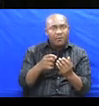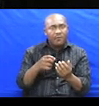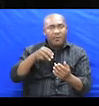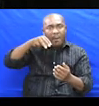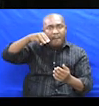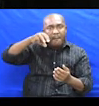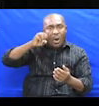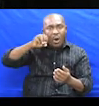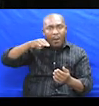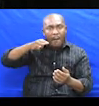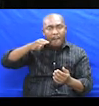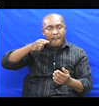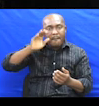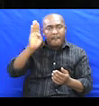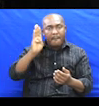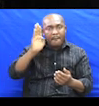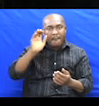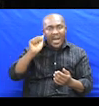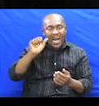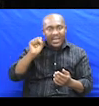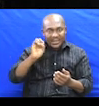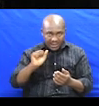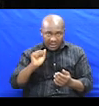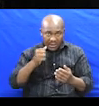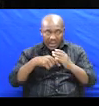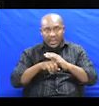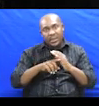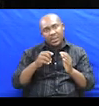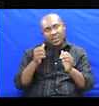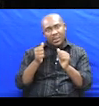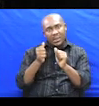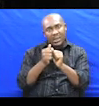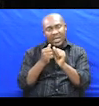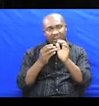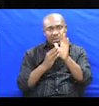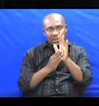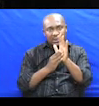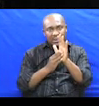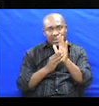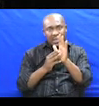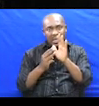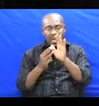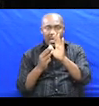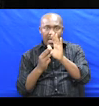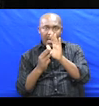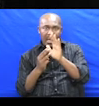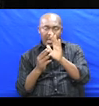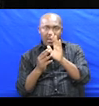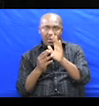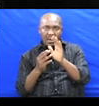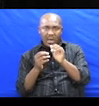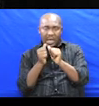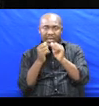which started at Mombasa along the coast in the year 1896 and